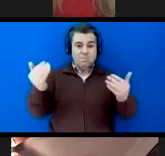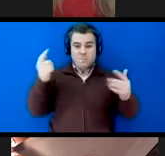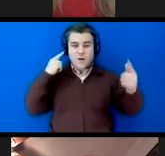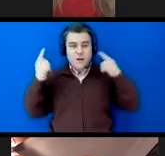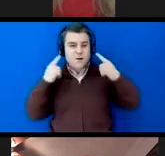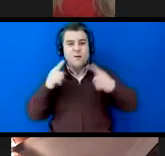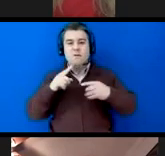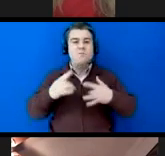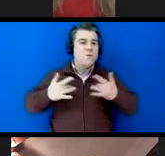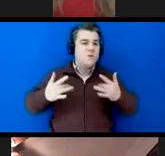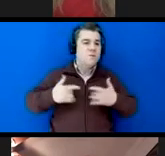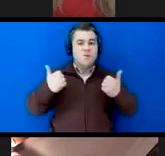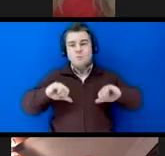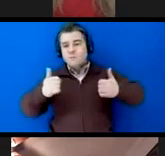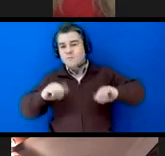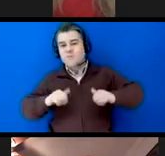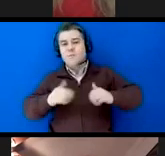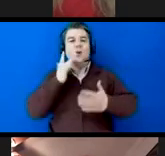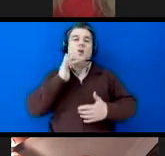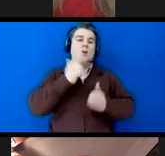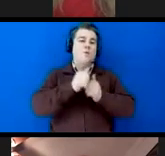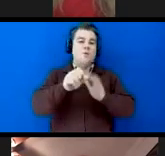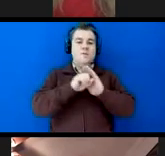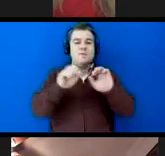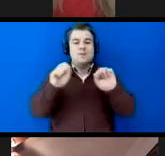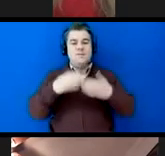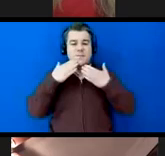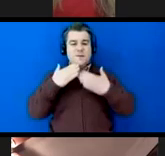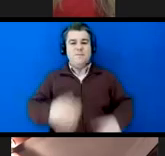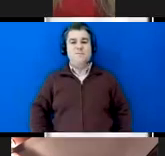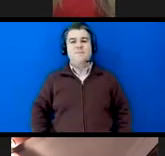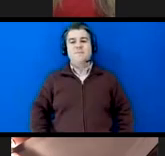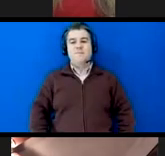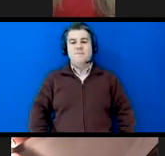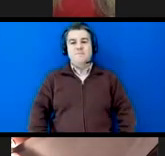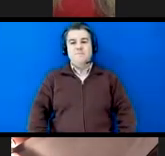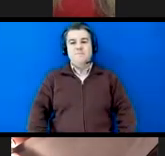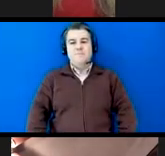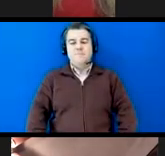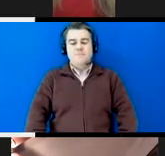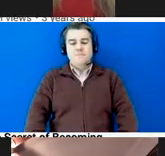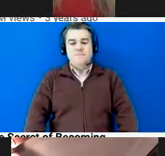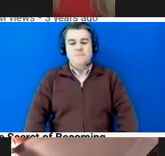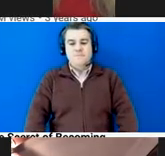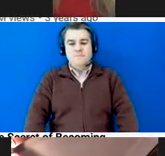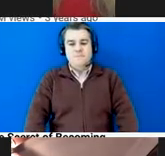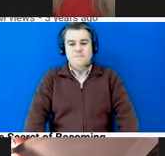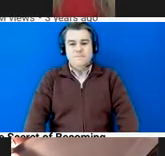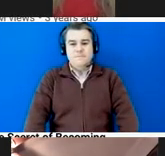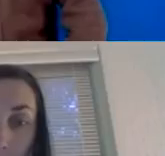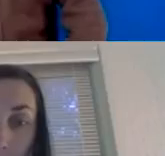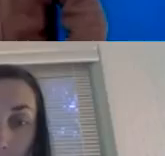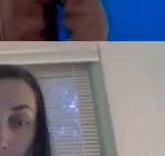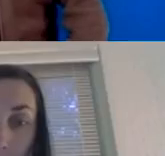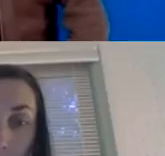how it's doing, and good luck with your sampling system. Thank you. All right, we have just a couple minutes here. Let me stop sharing